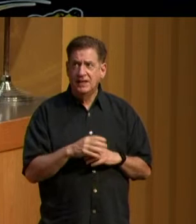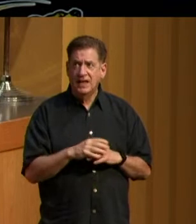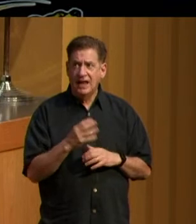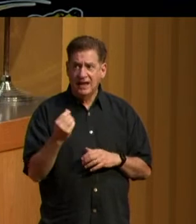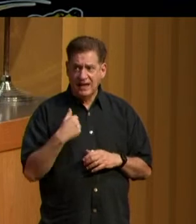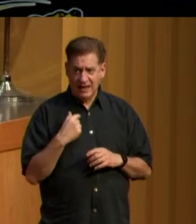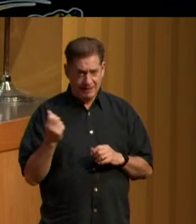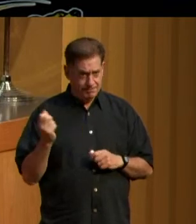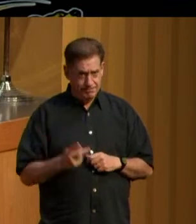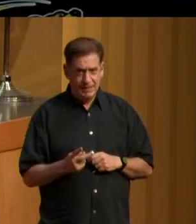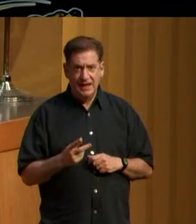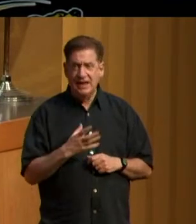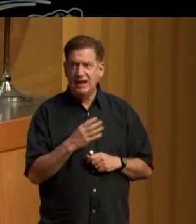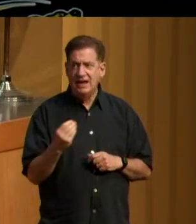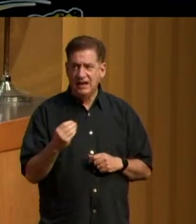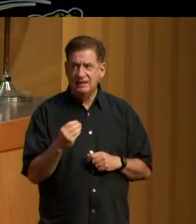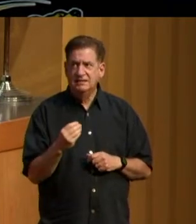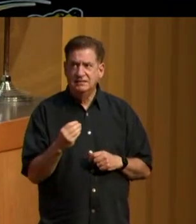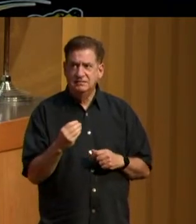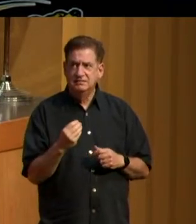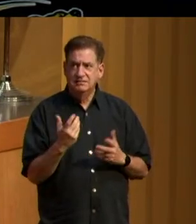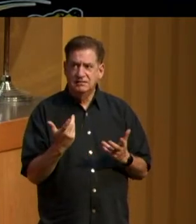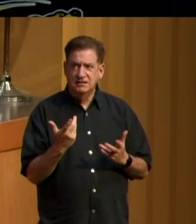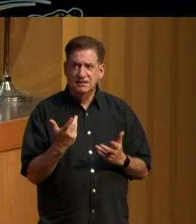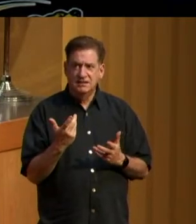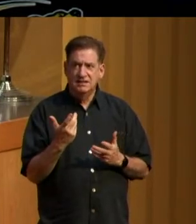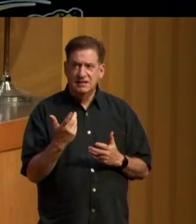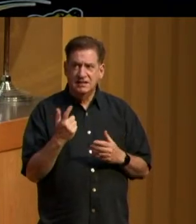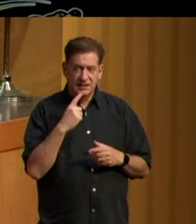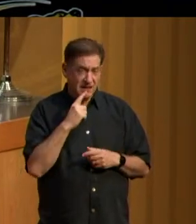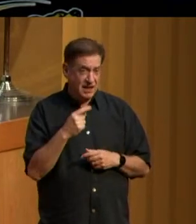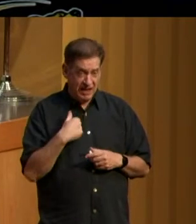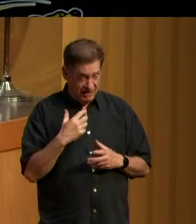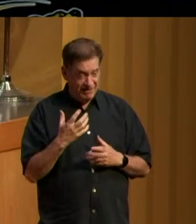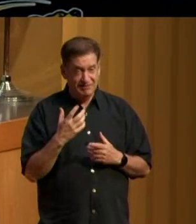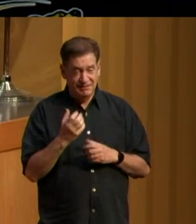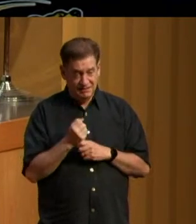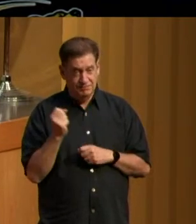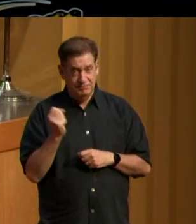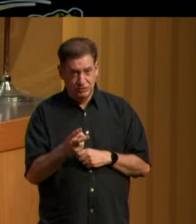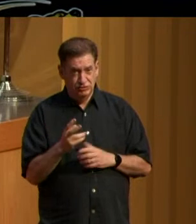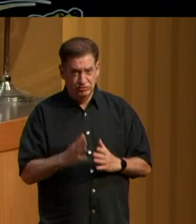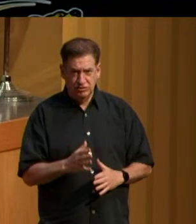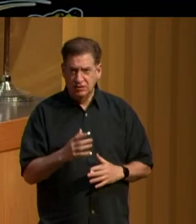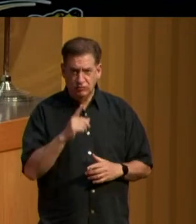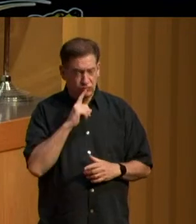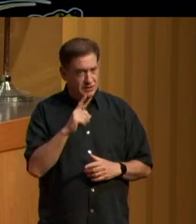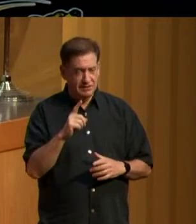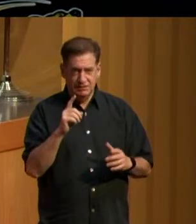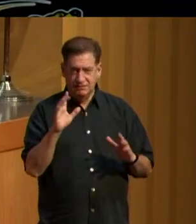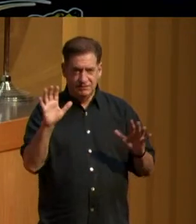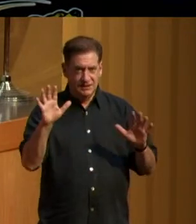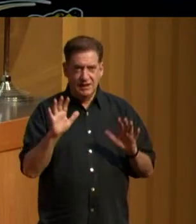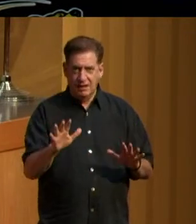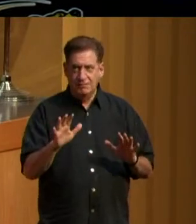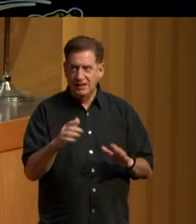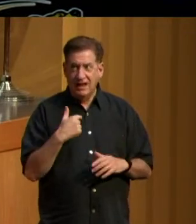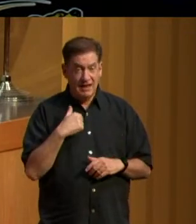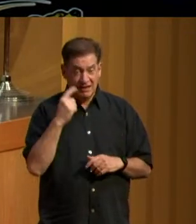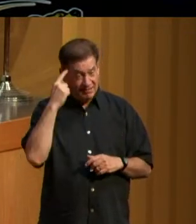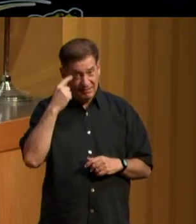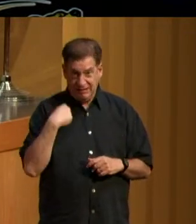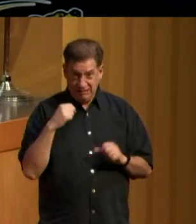and then came back and he needed a pitcher, came back as a pitcher. It was phenomenal. I didn't think I was able to do